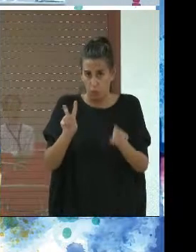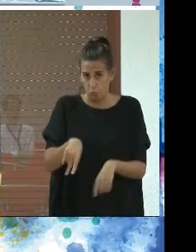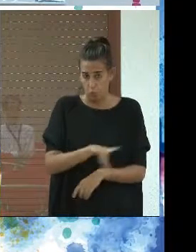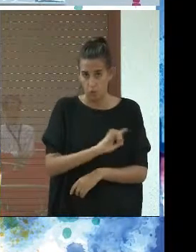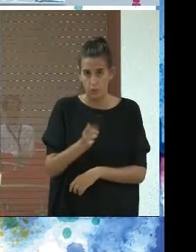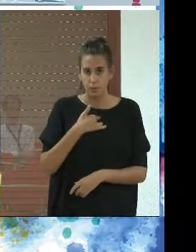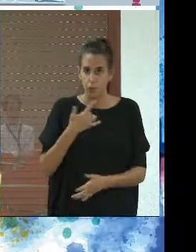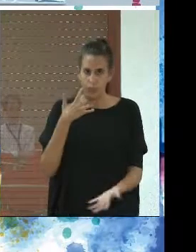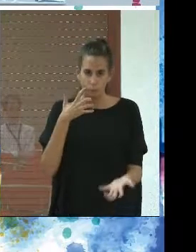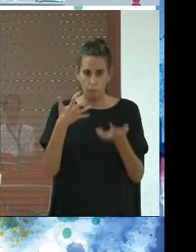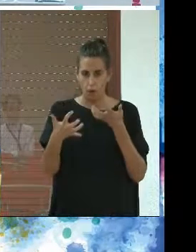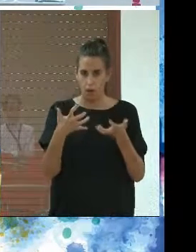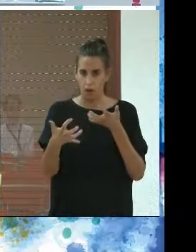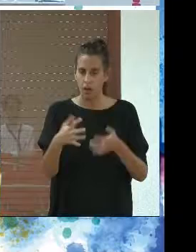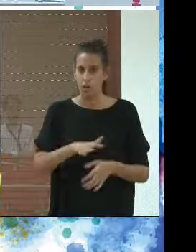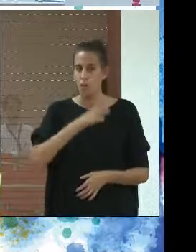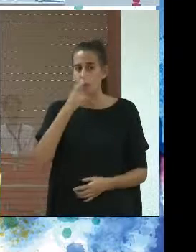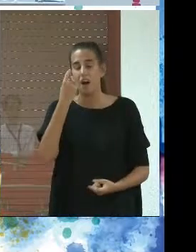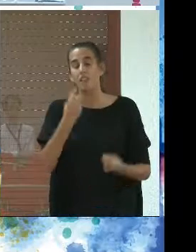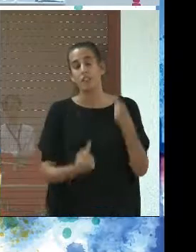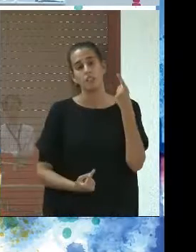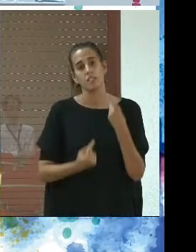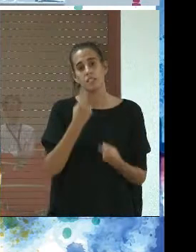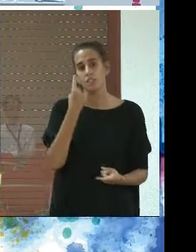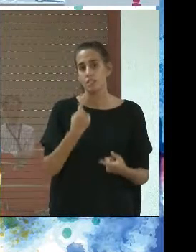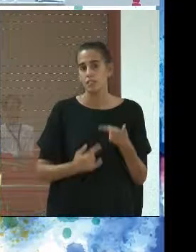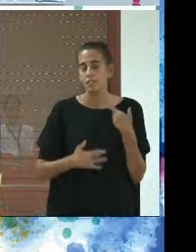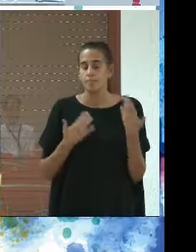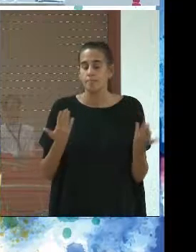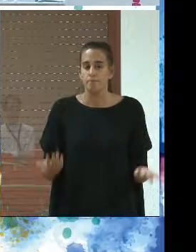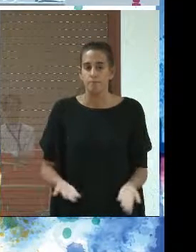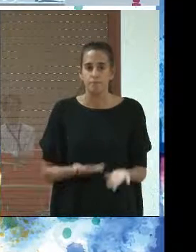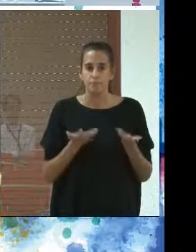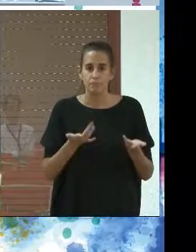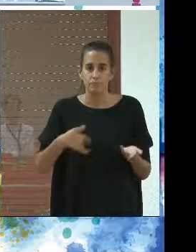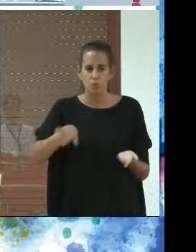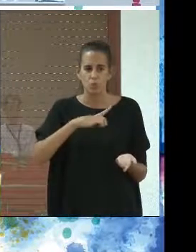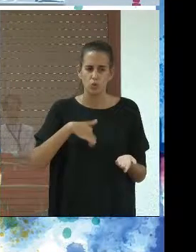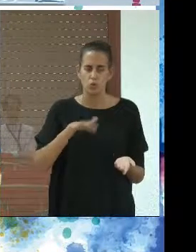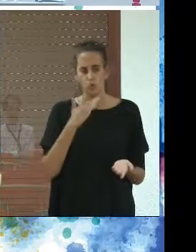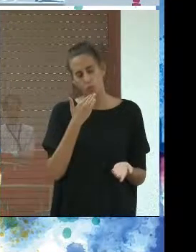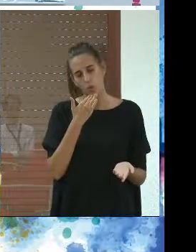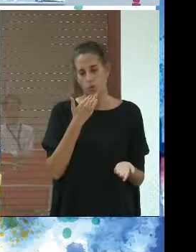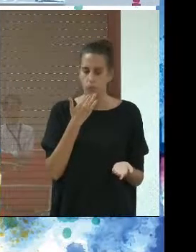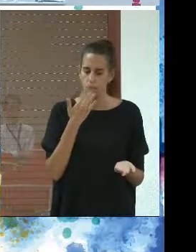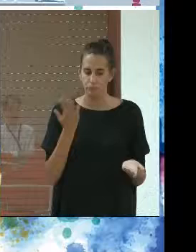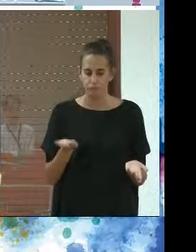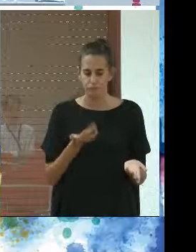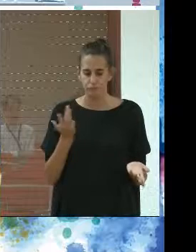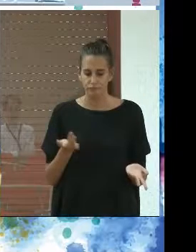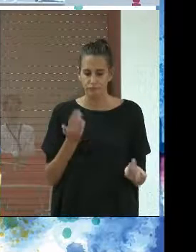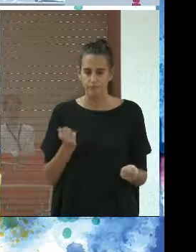to socialize, and the best way of doing so is by playing. I want to emphasize this because